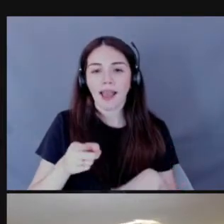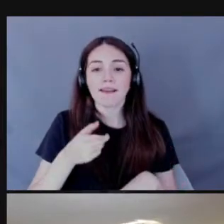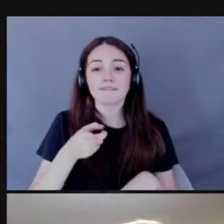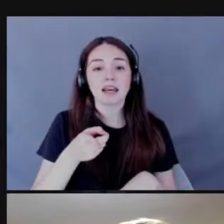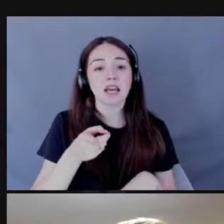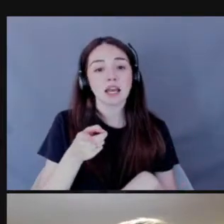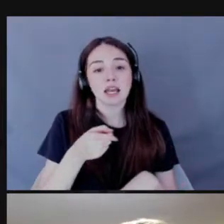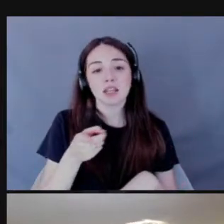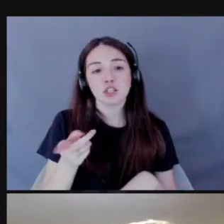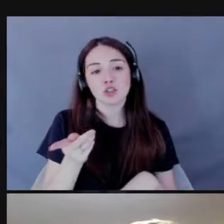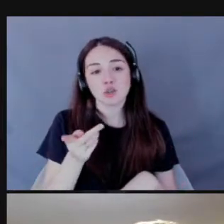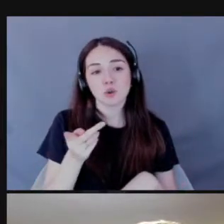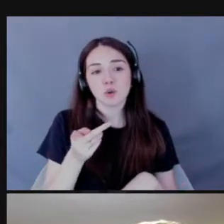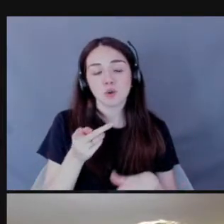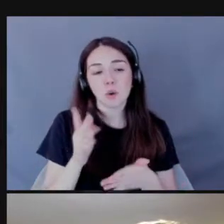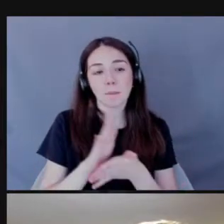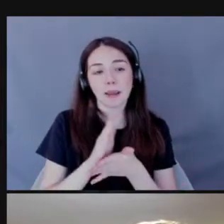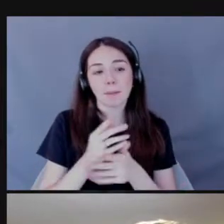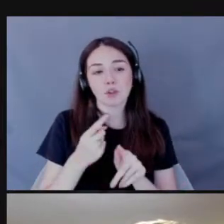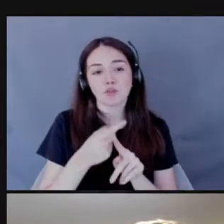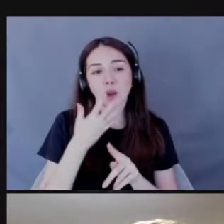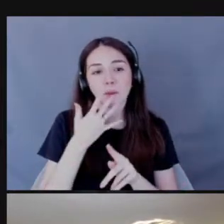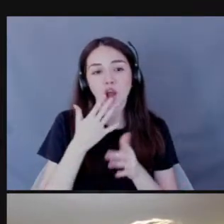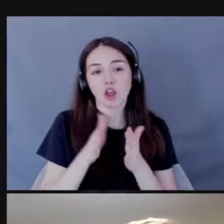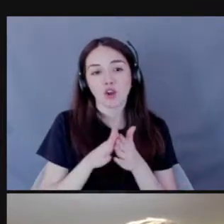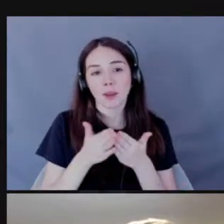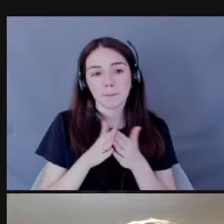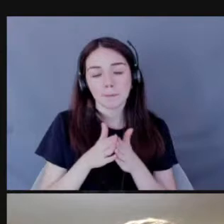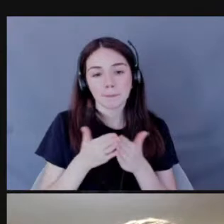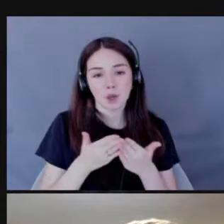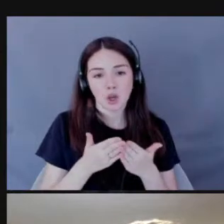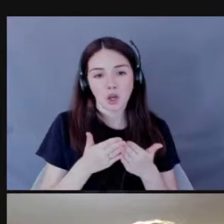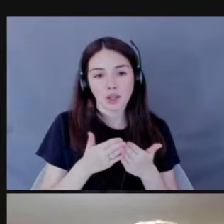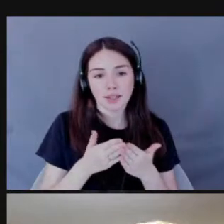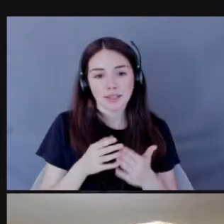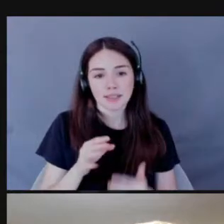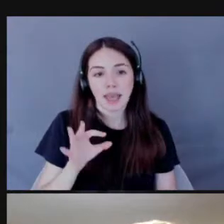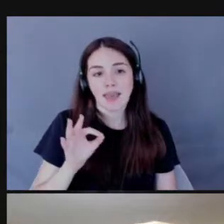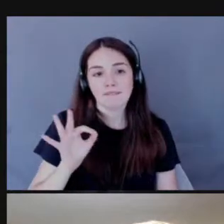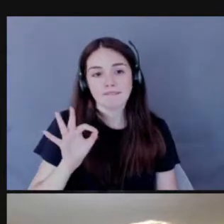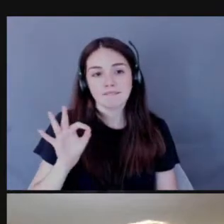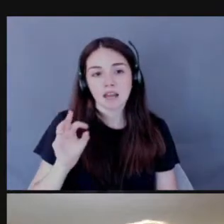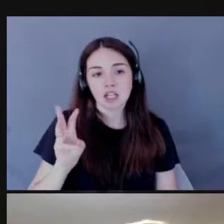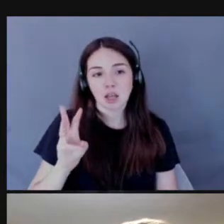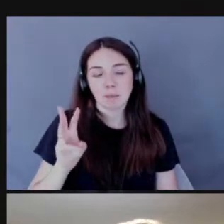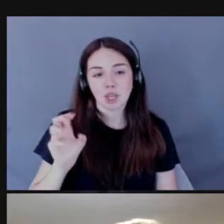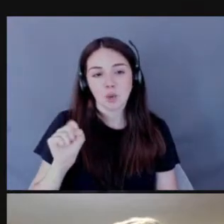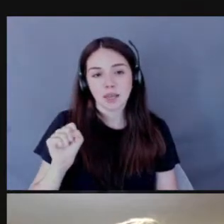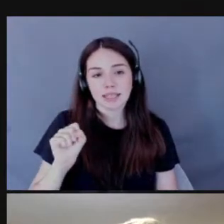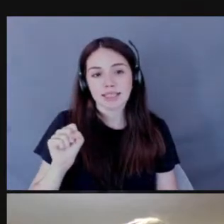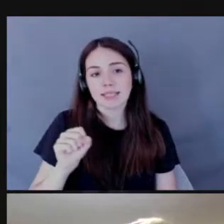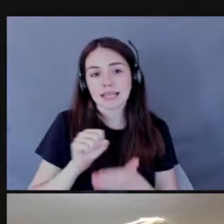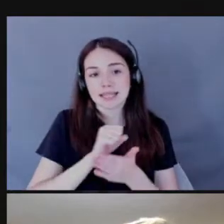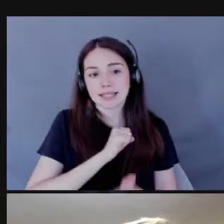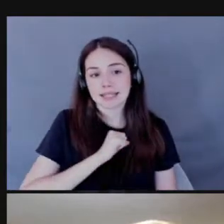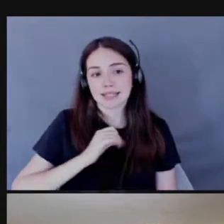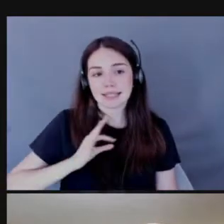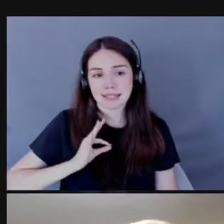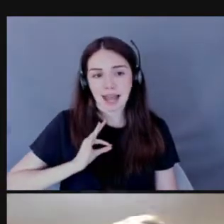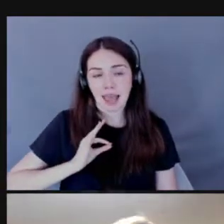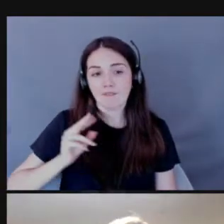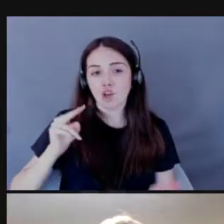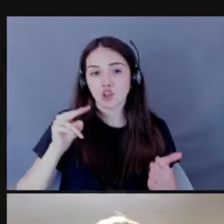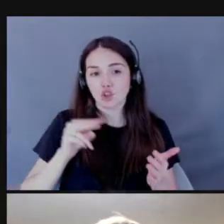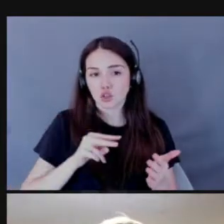books, sheets out of coloring books that the FWS staff looked at and found